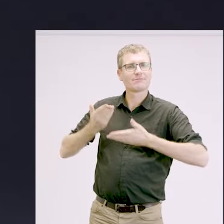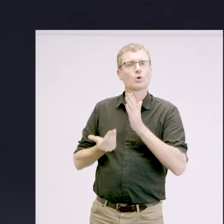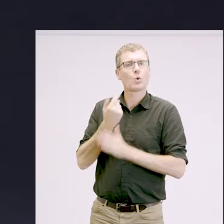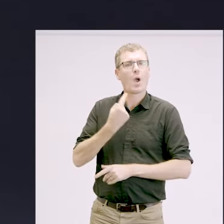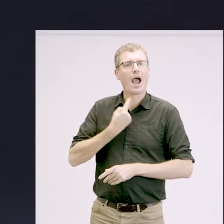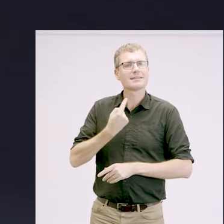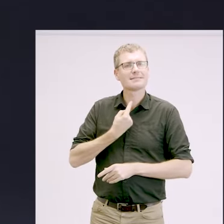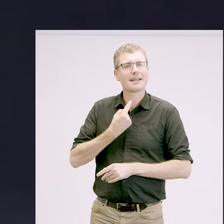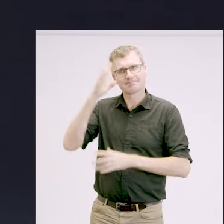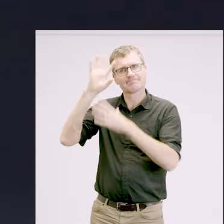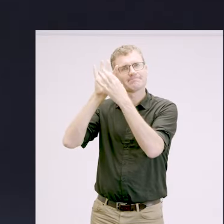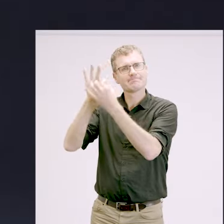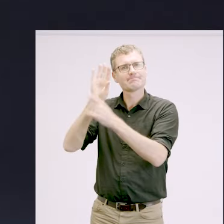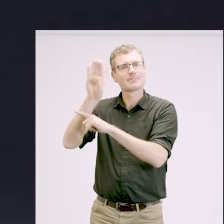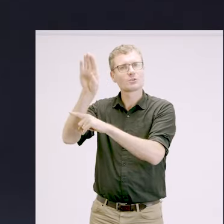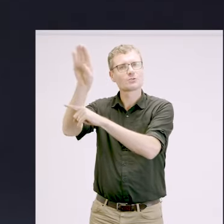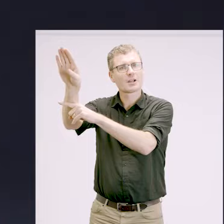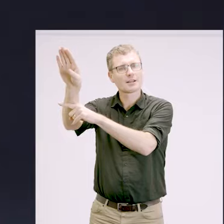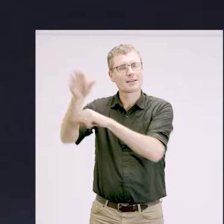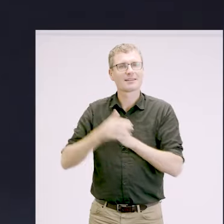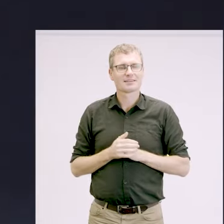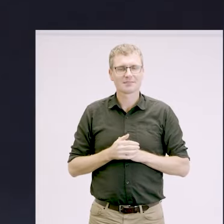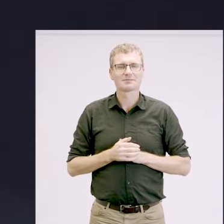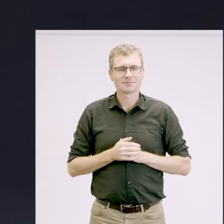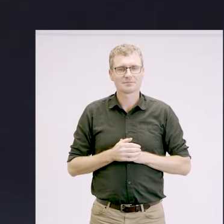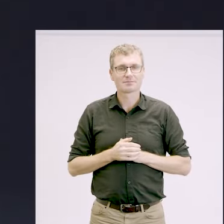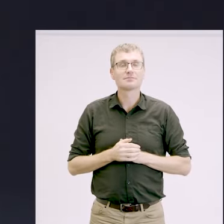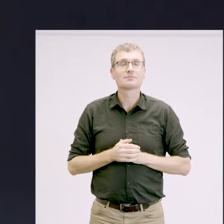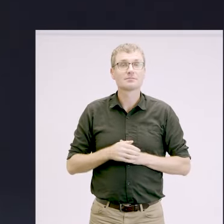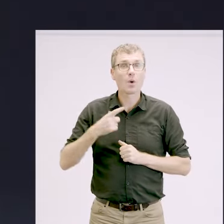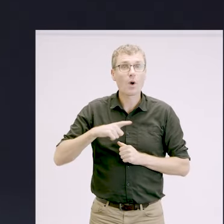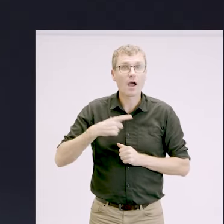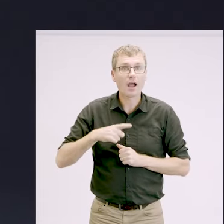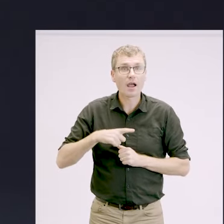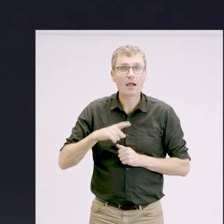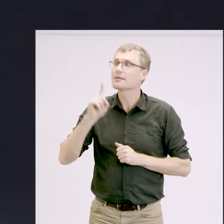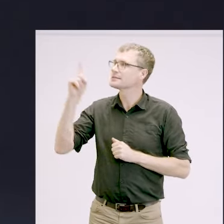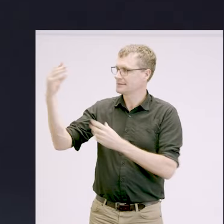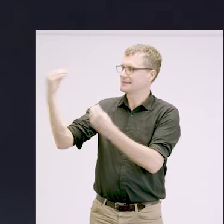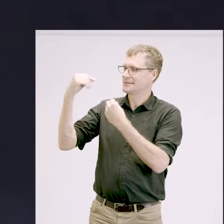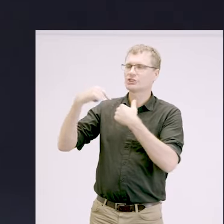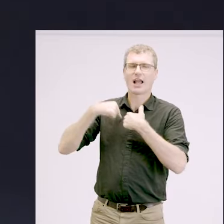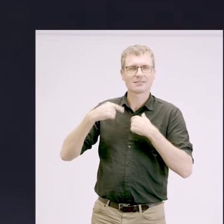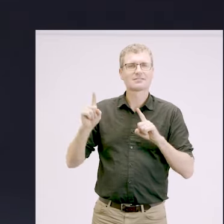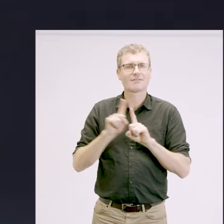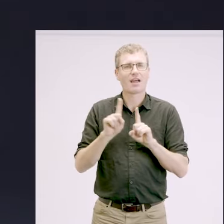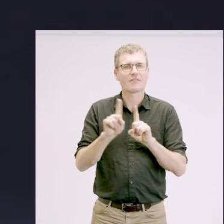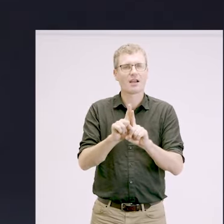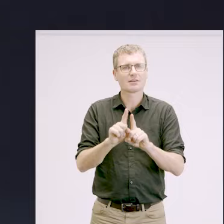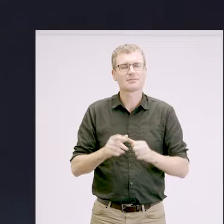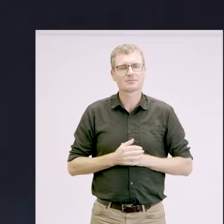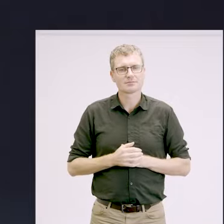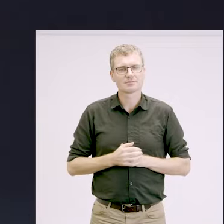live in those tensions. God is asking us to live in those tensions of exile so that he can teach